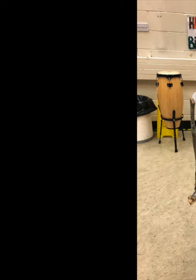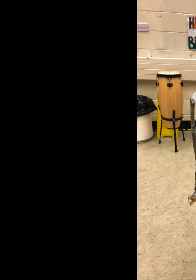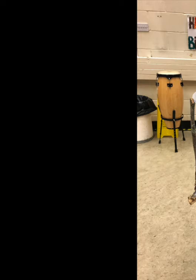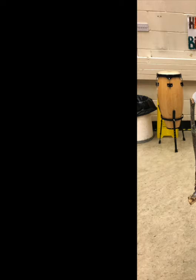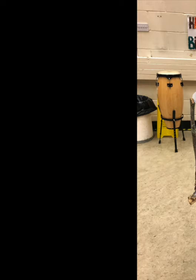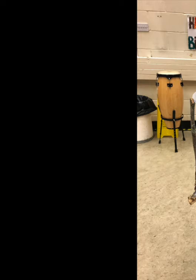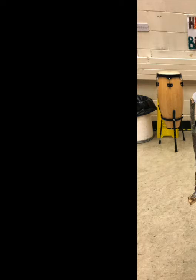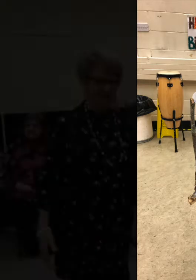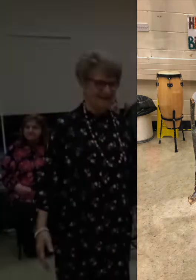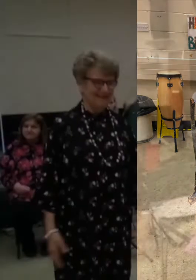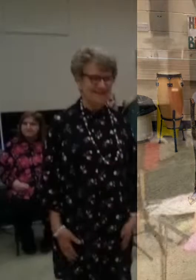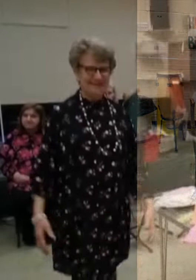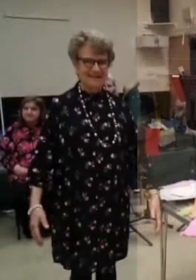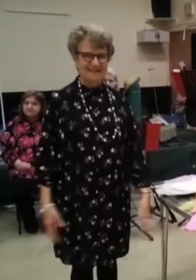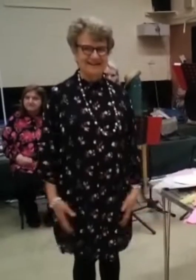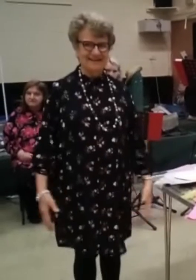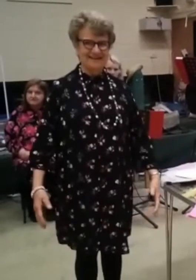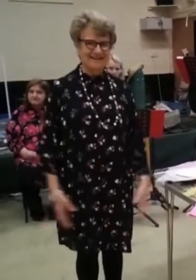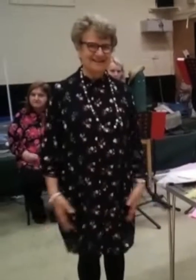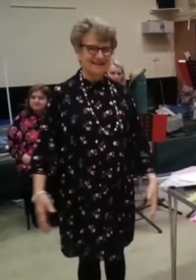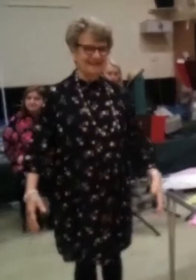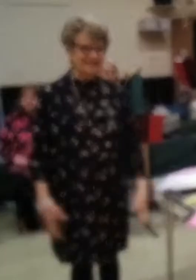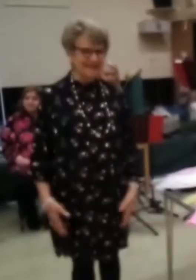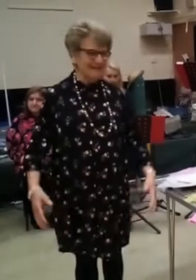Up. Here we go again.